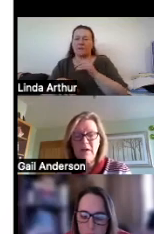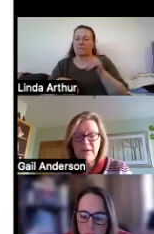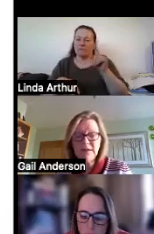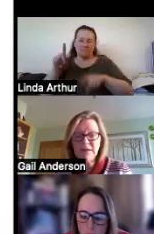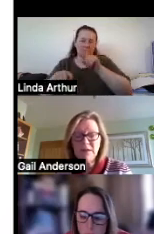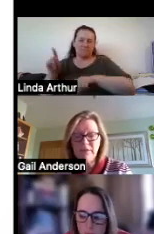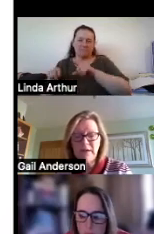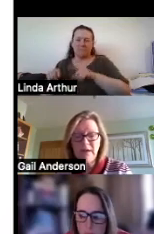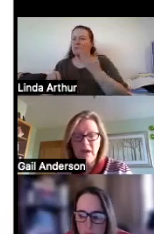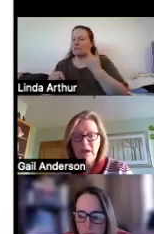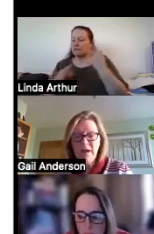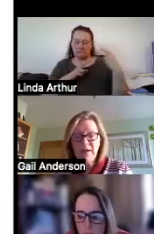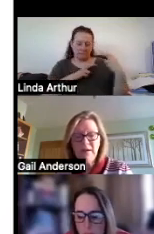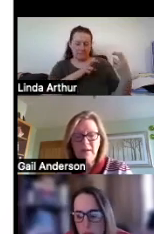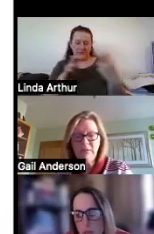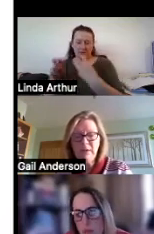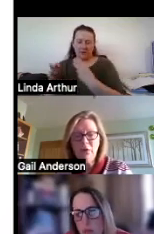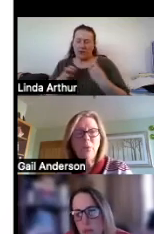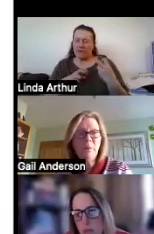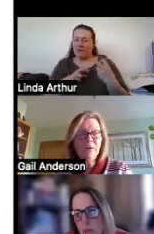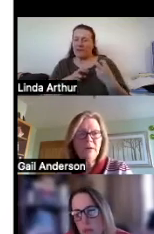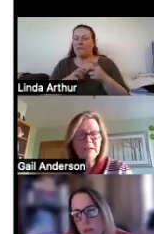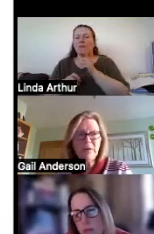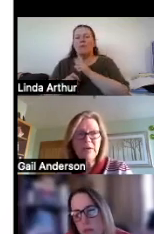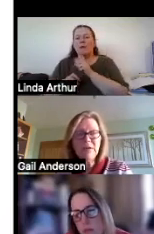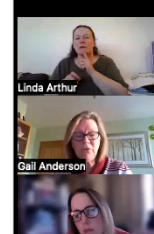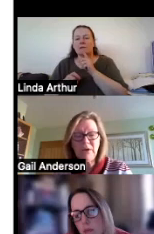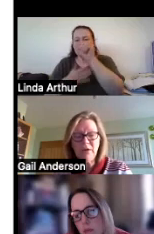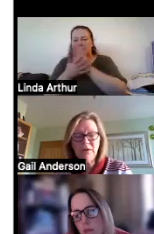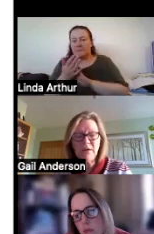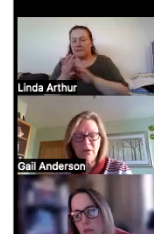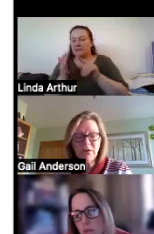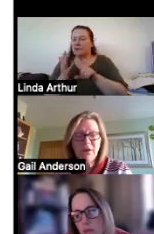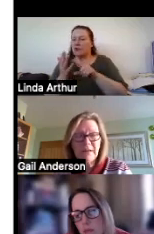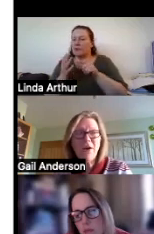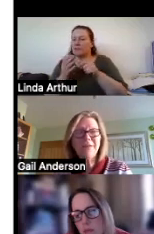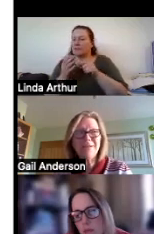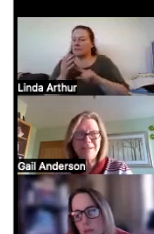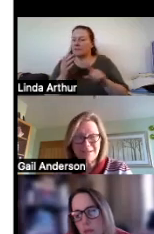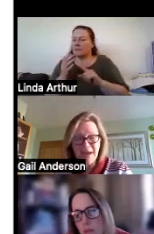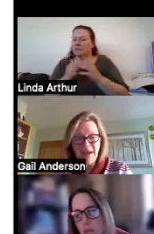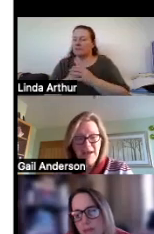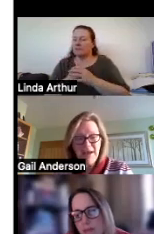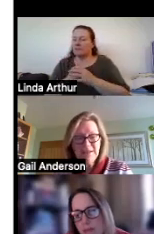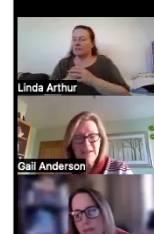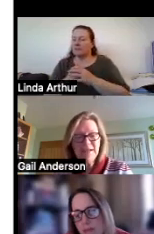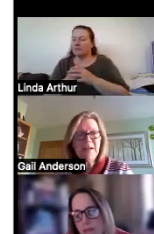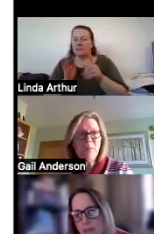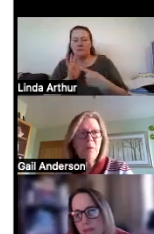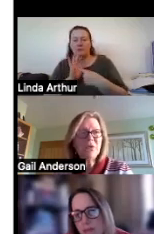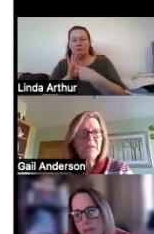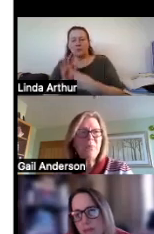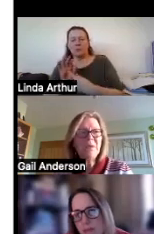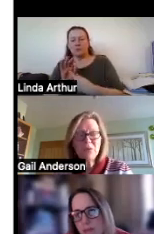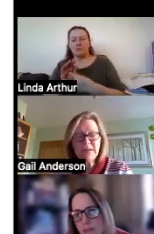but a recent survey of women experiencing urinary incontinence indicated that